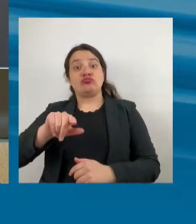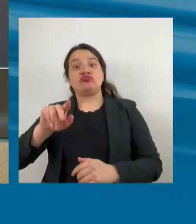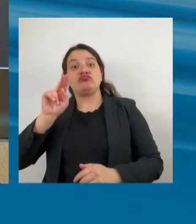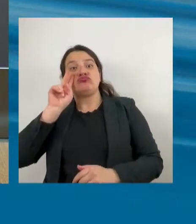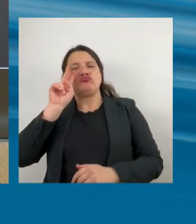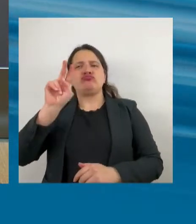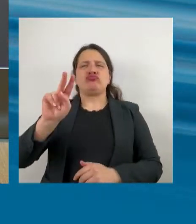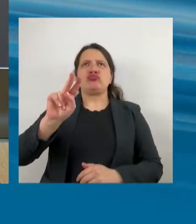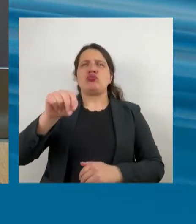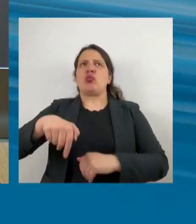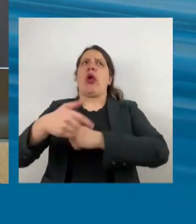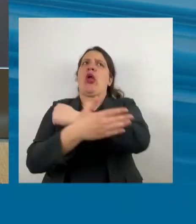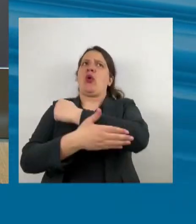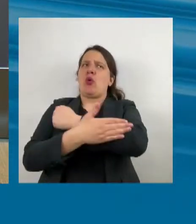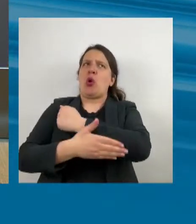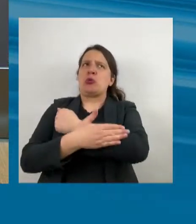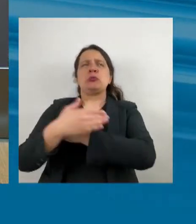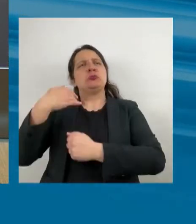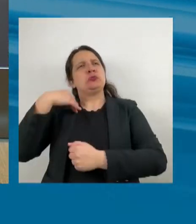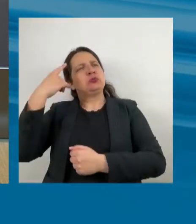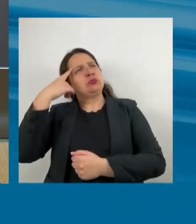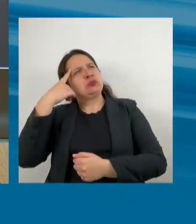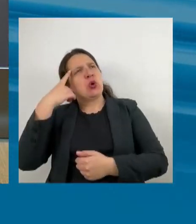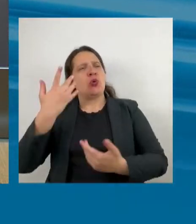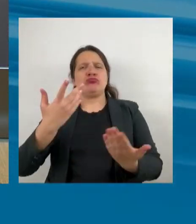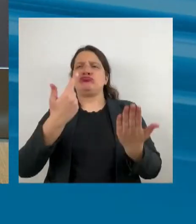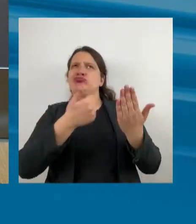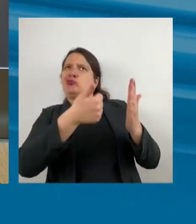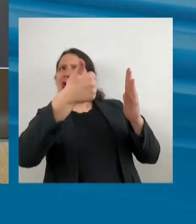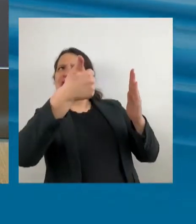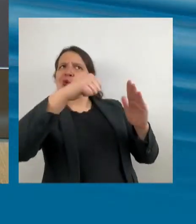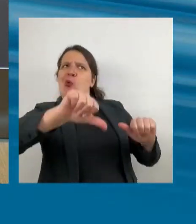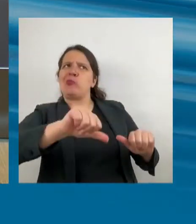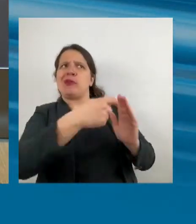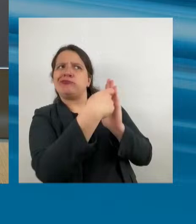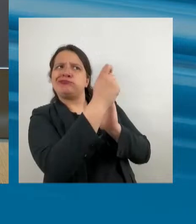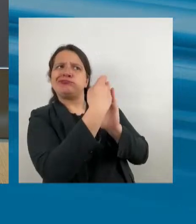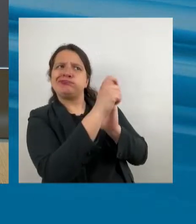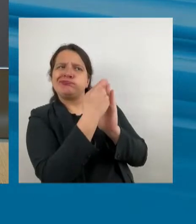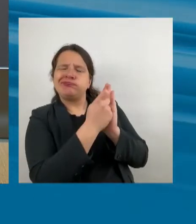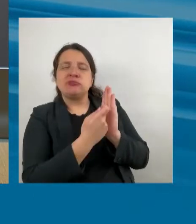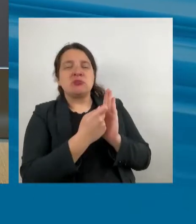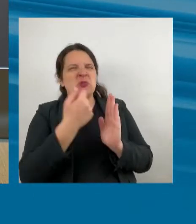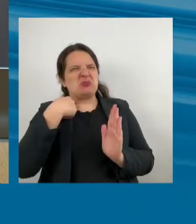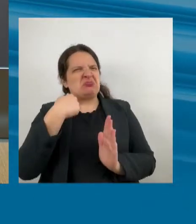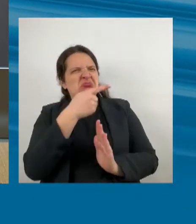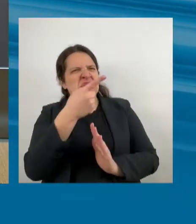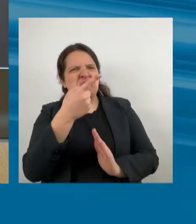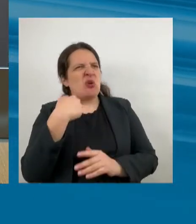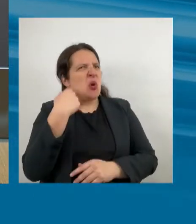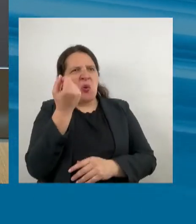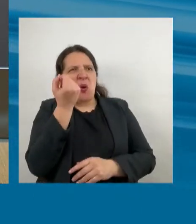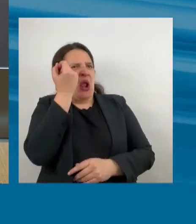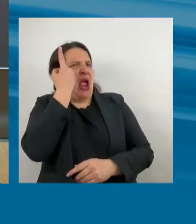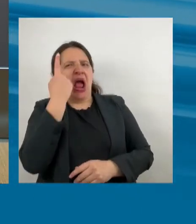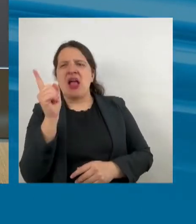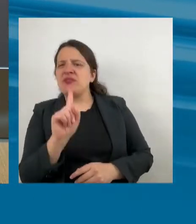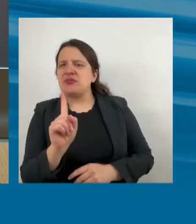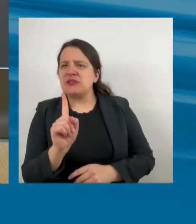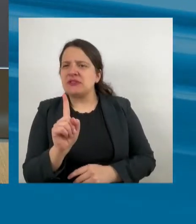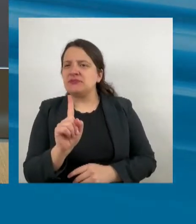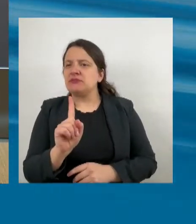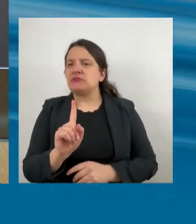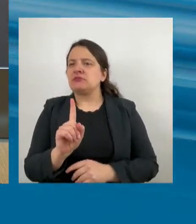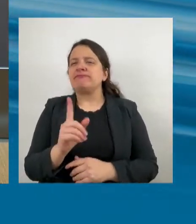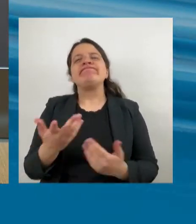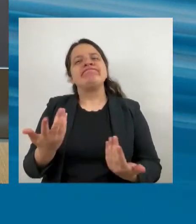either. Because a lot of the institutions that are created are really not fit for purpose. And I think in terms of, I saw a